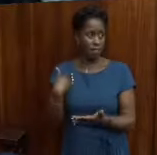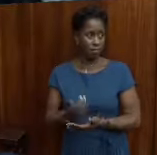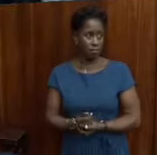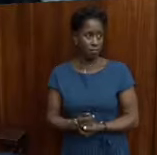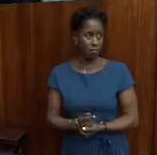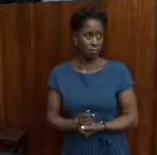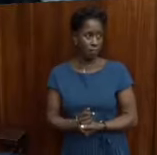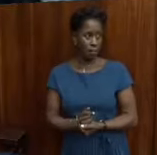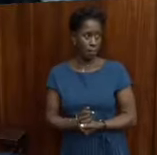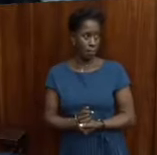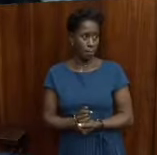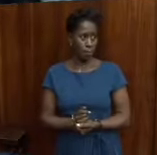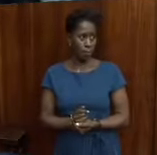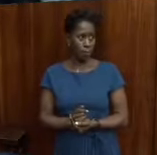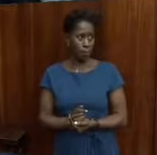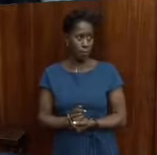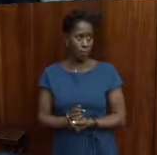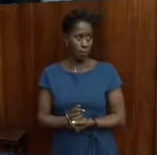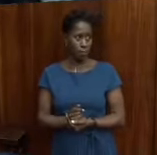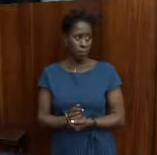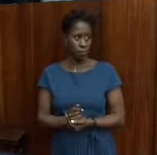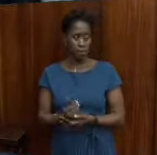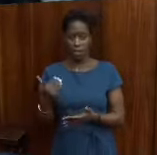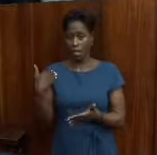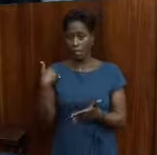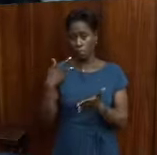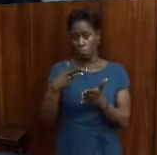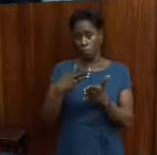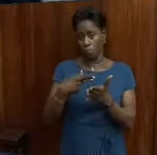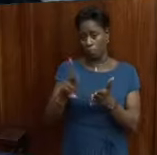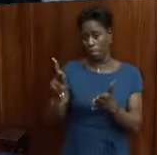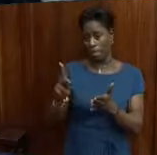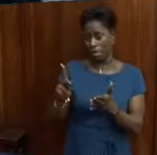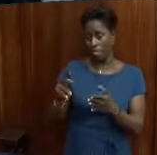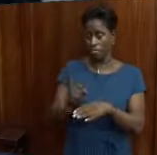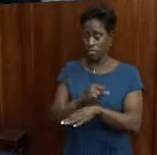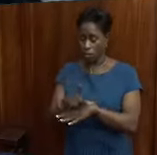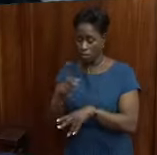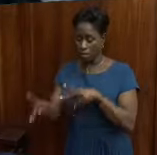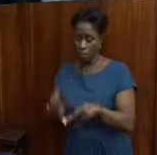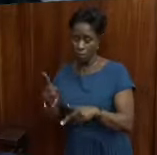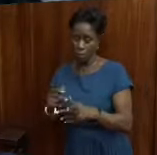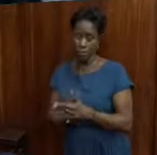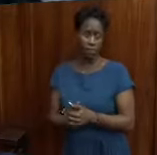government revenue. Payments due to local suppliers stood at $154 million.